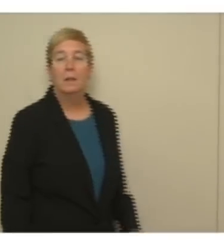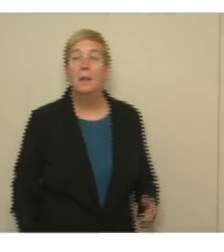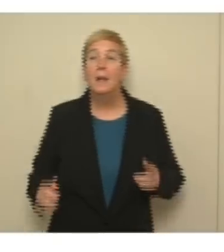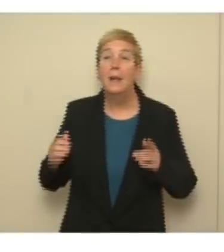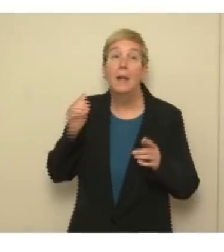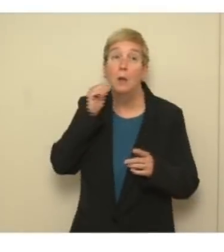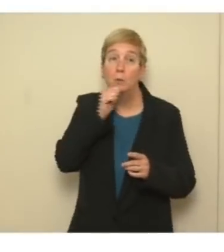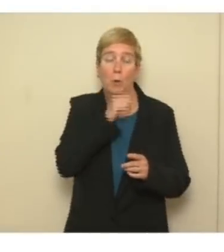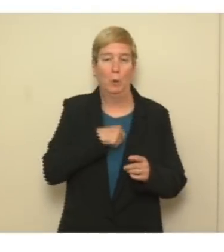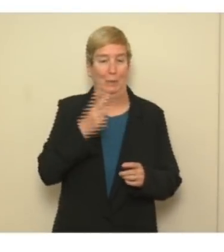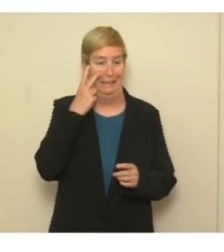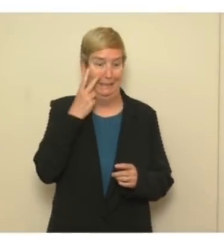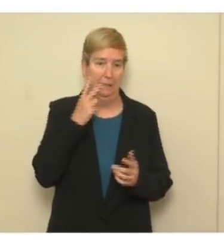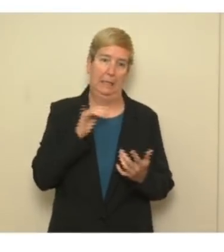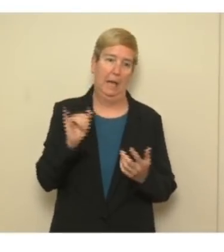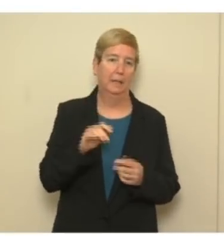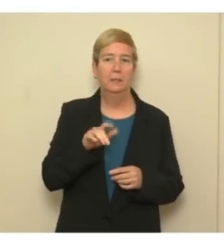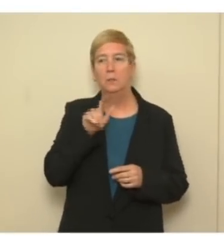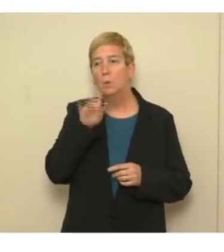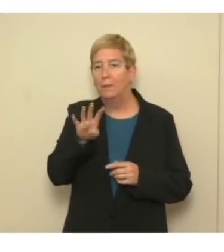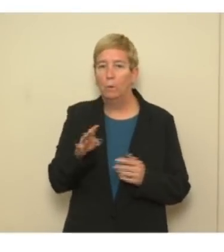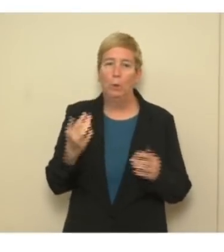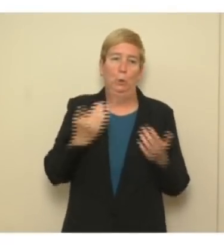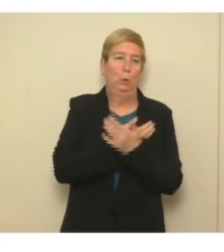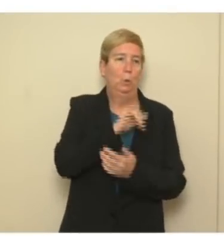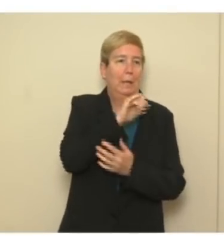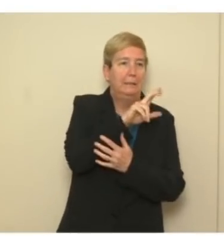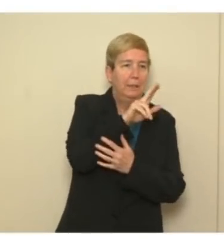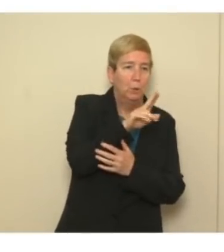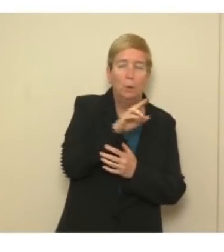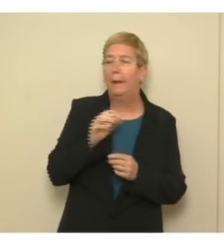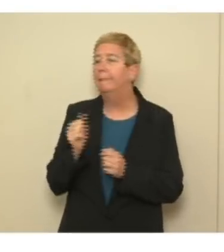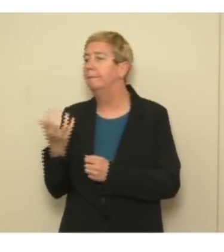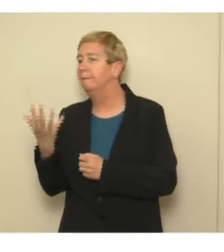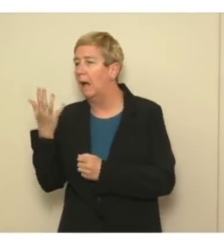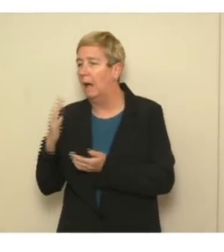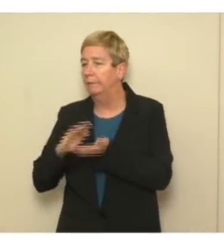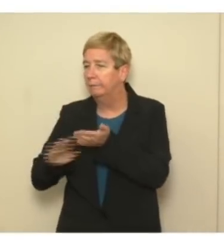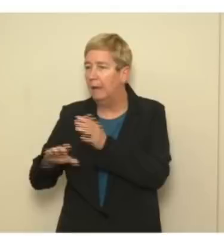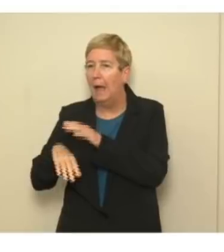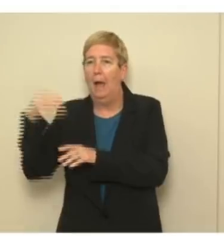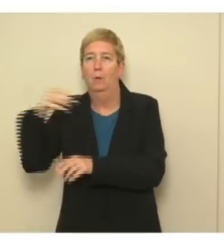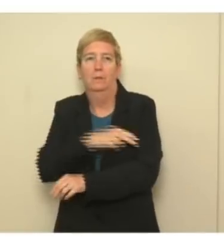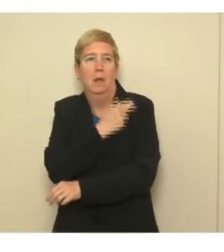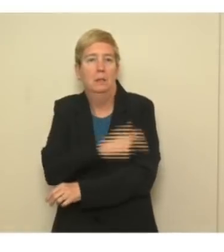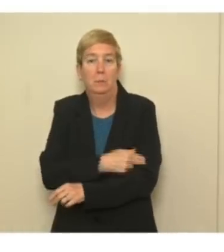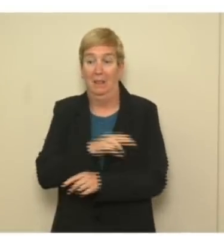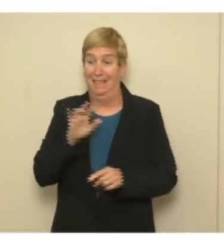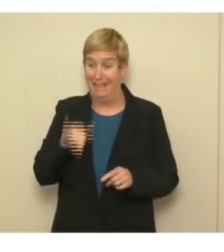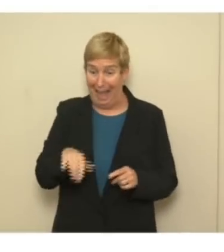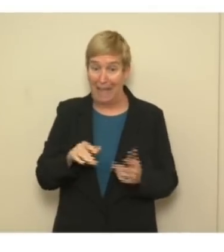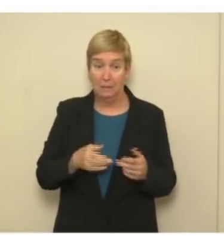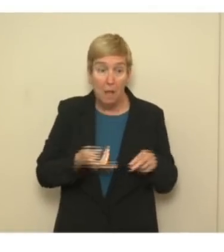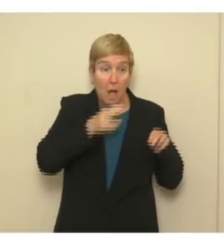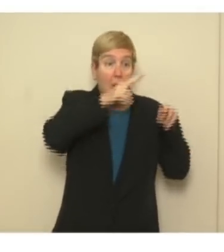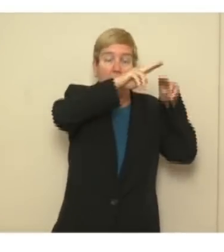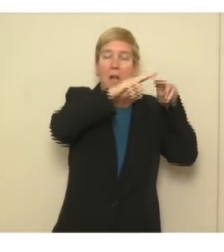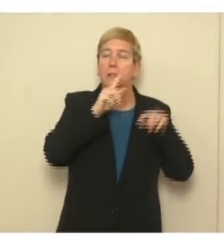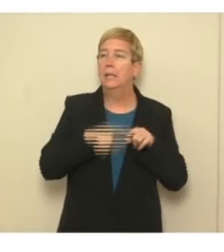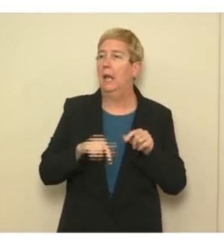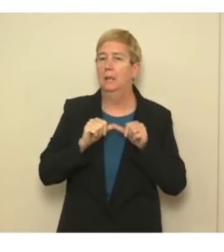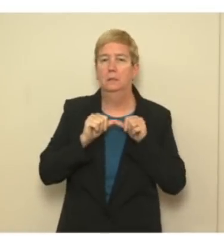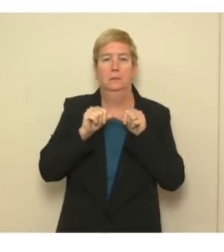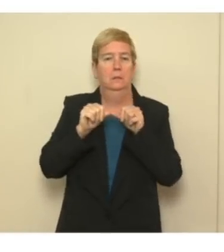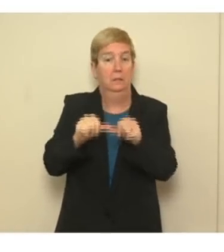ICU admits and 5 discharges every day for 7 days. Well, that cannot go on for much longer, and those cases will